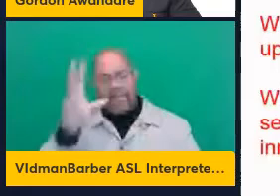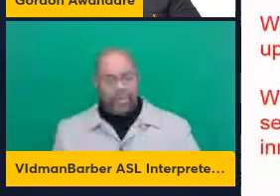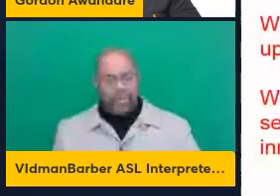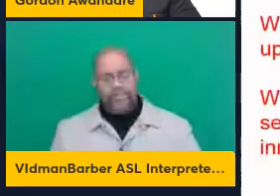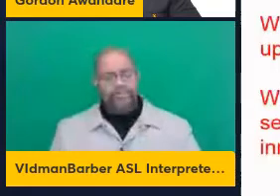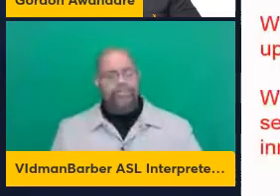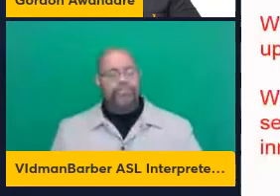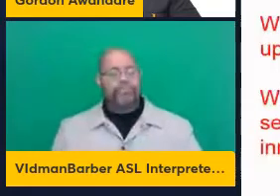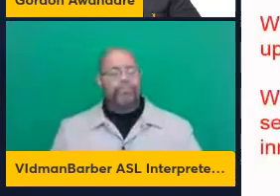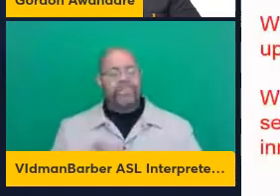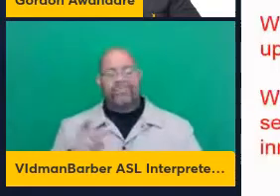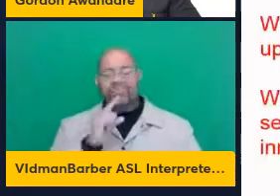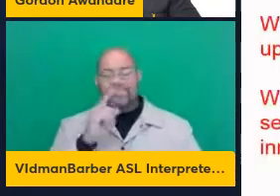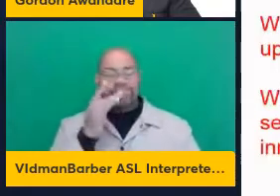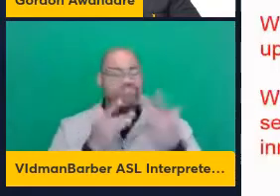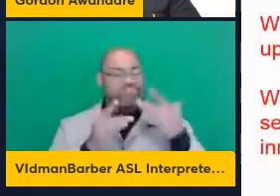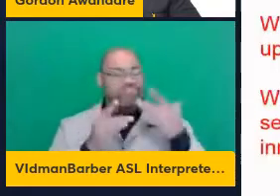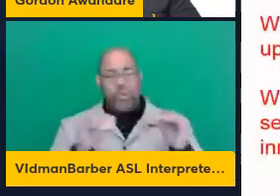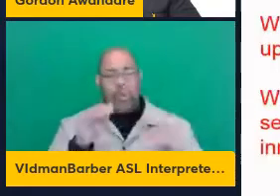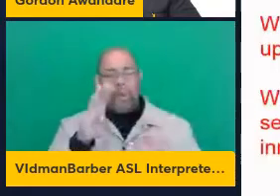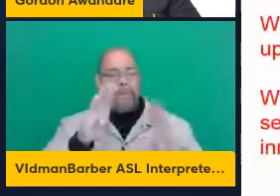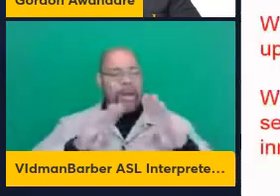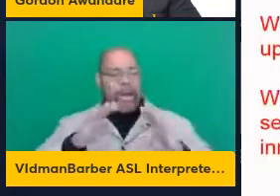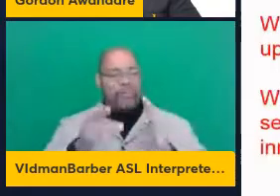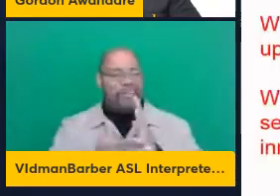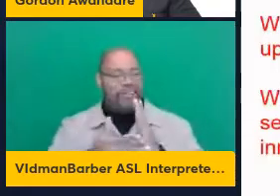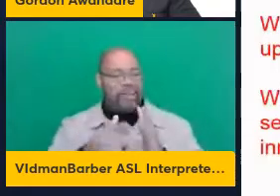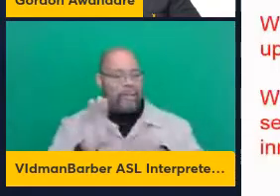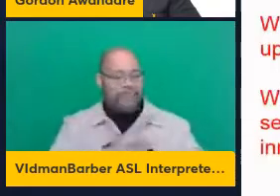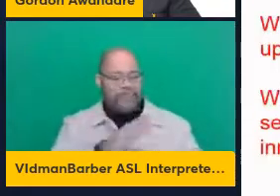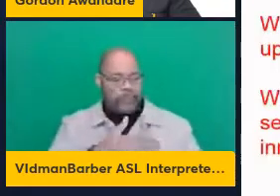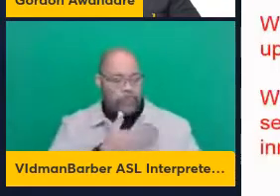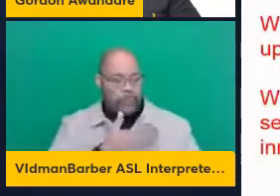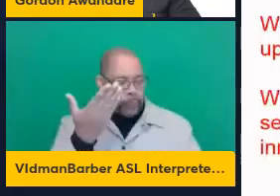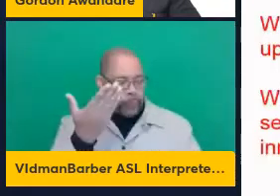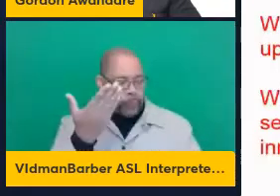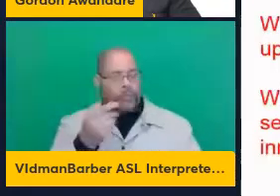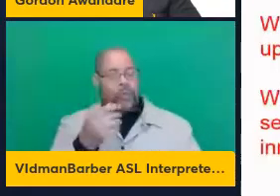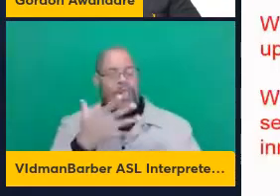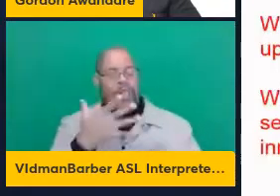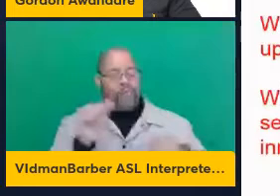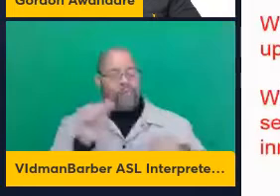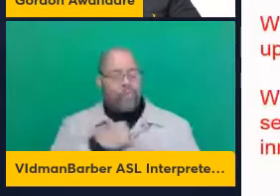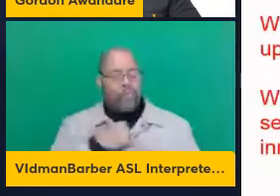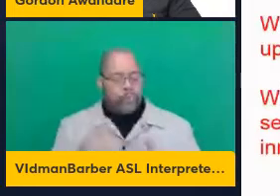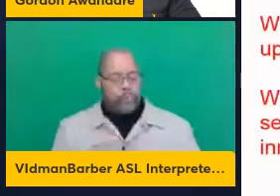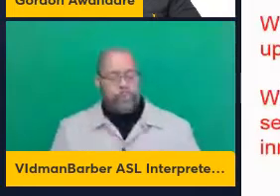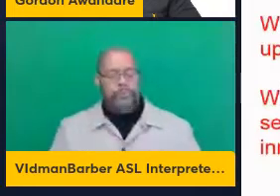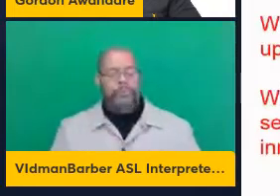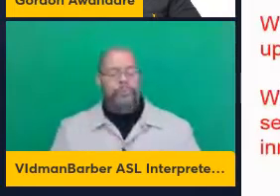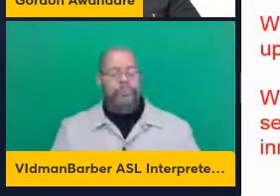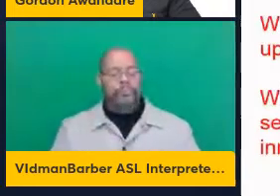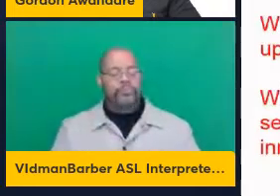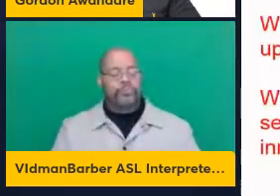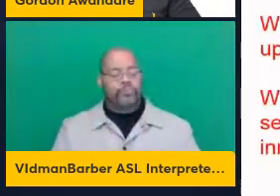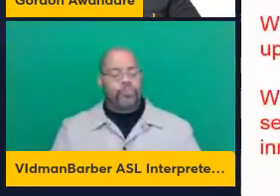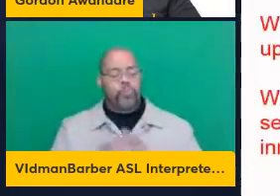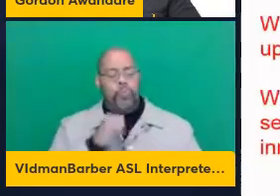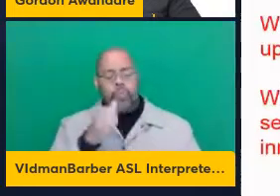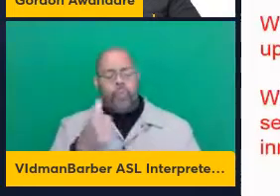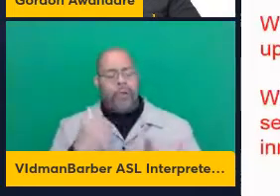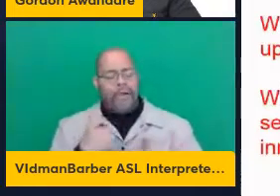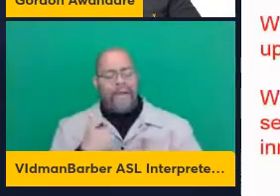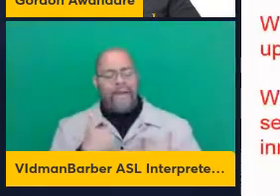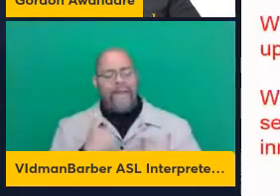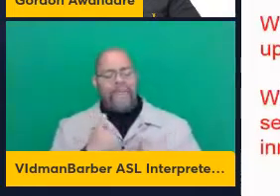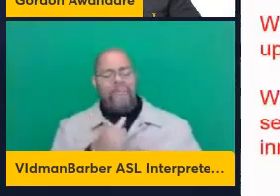There's hardly any biotech industry. And so a lot of the work we do, we don't have the